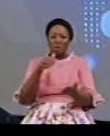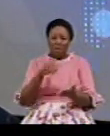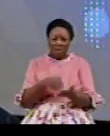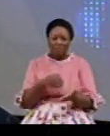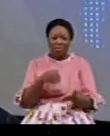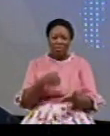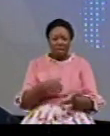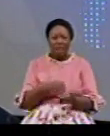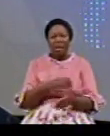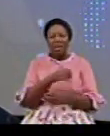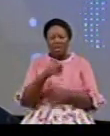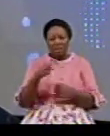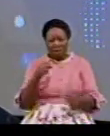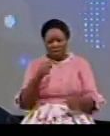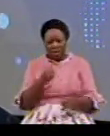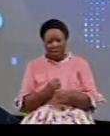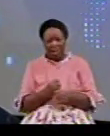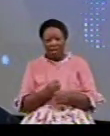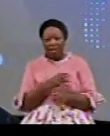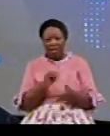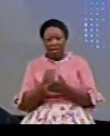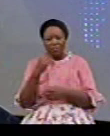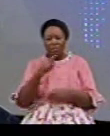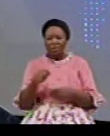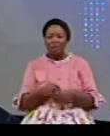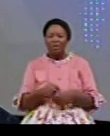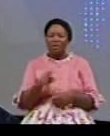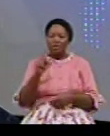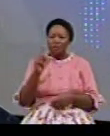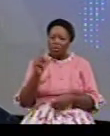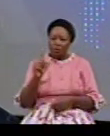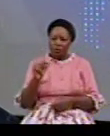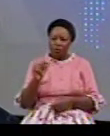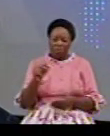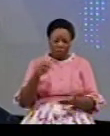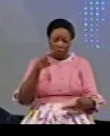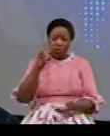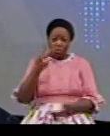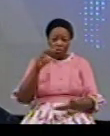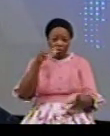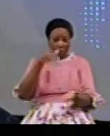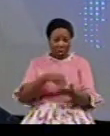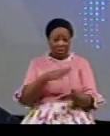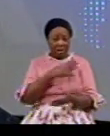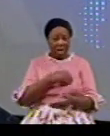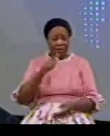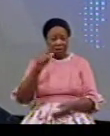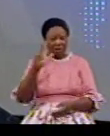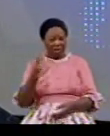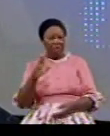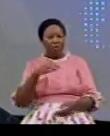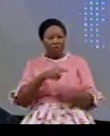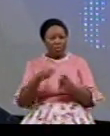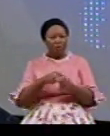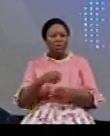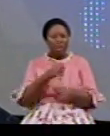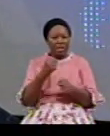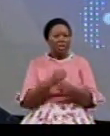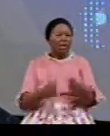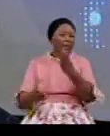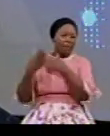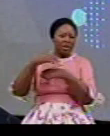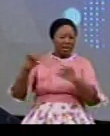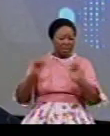your habitation. If there's any idols there, you rake them together and burn them up. Because